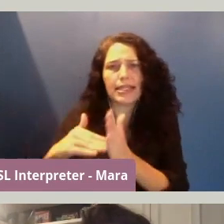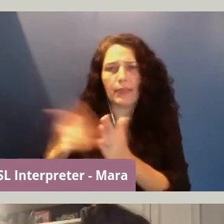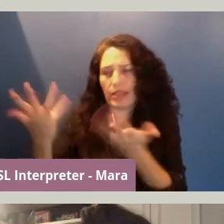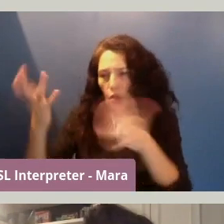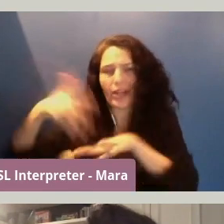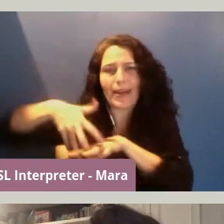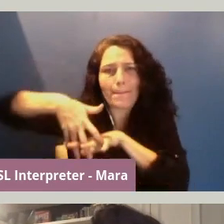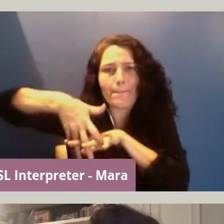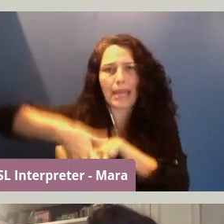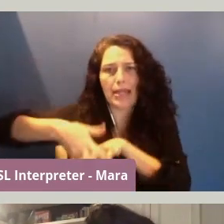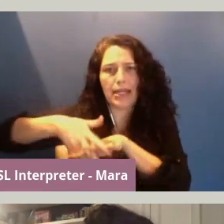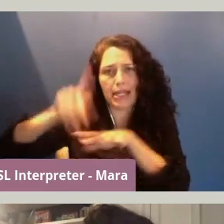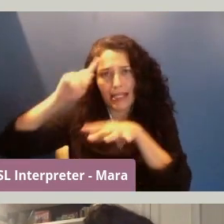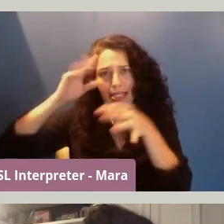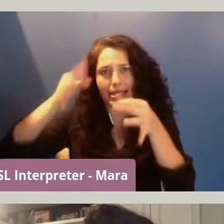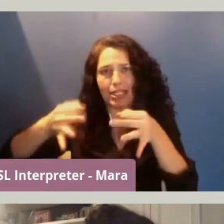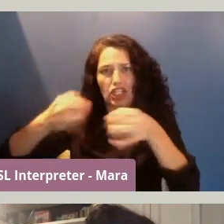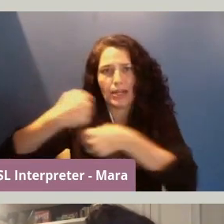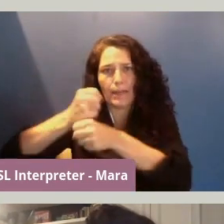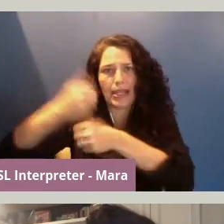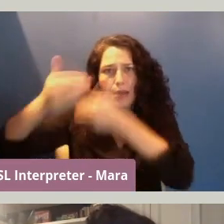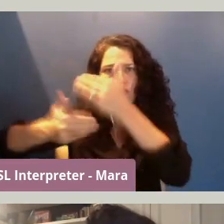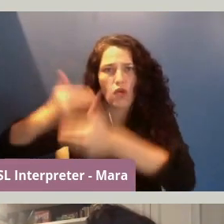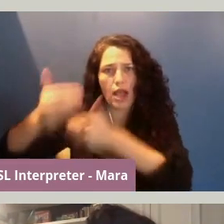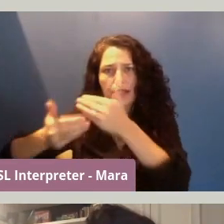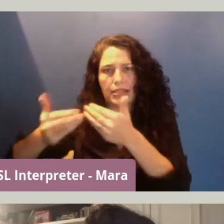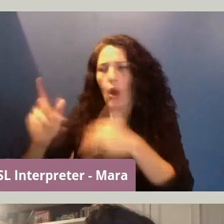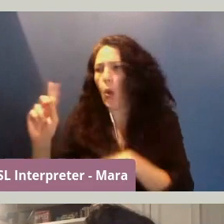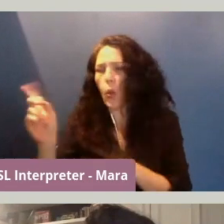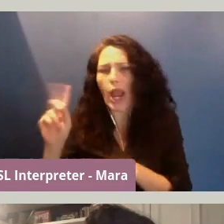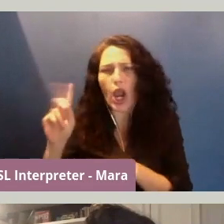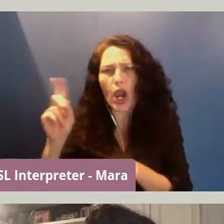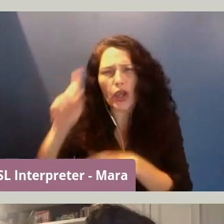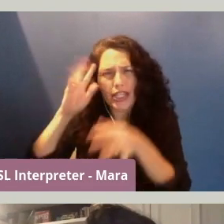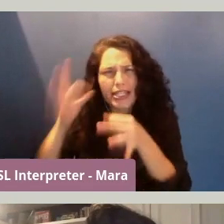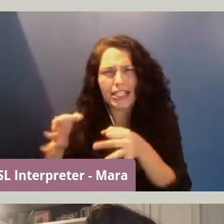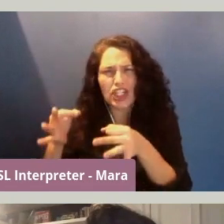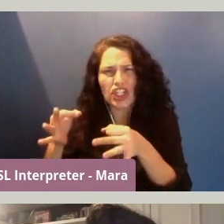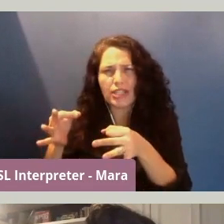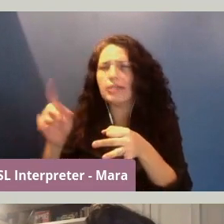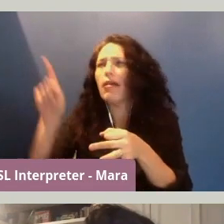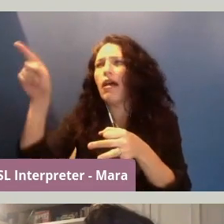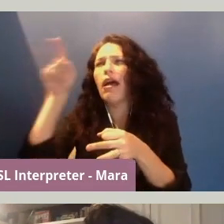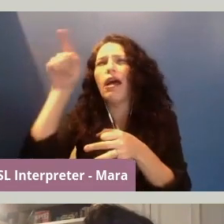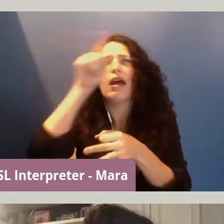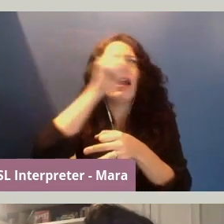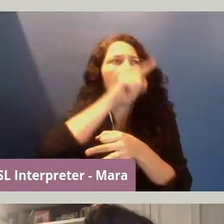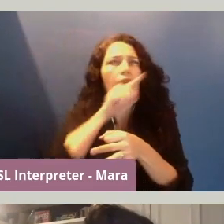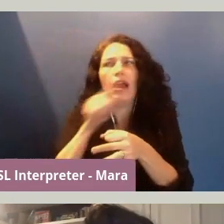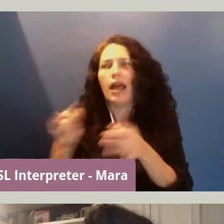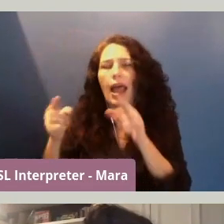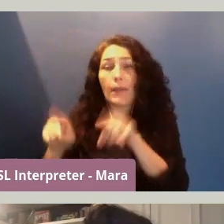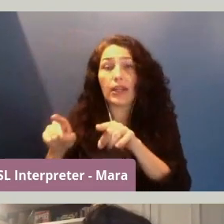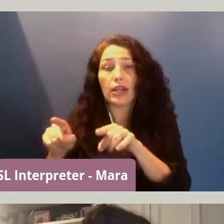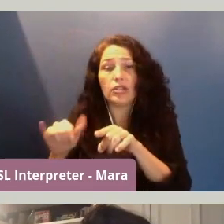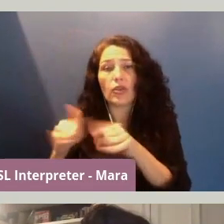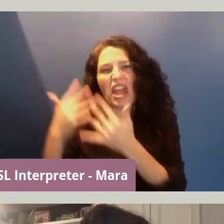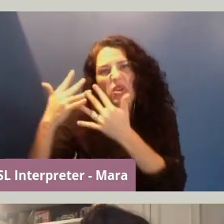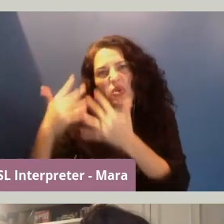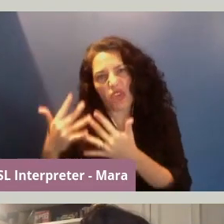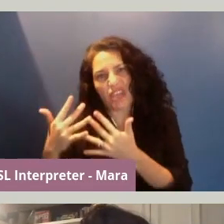in the decision-making processes and where those decisions are located. So the Greaves Fund is really an attempt